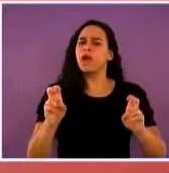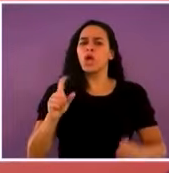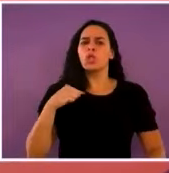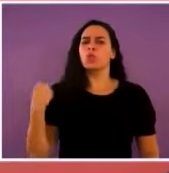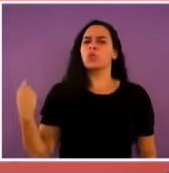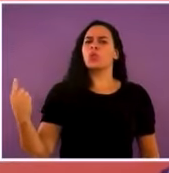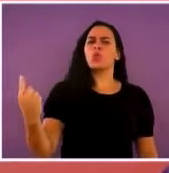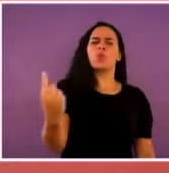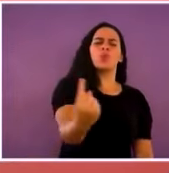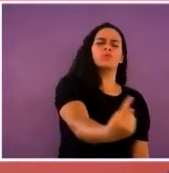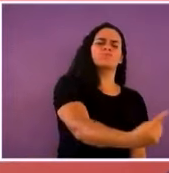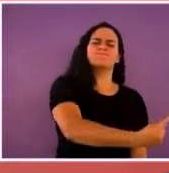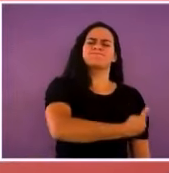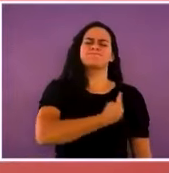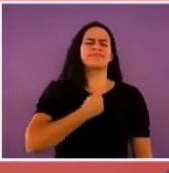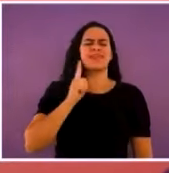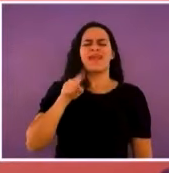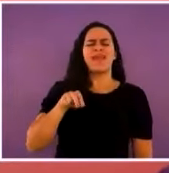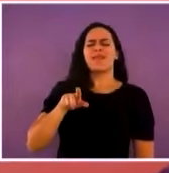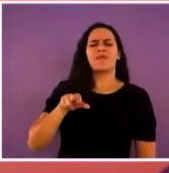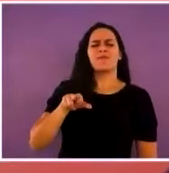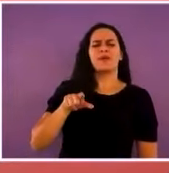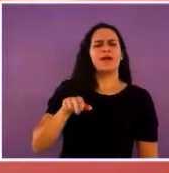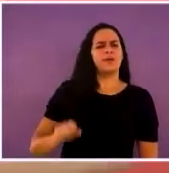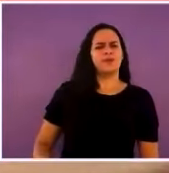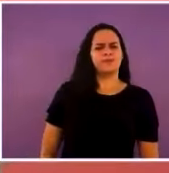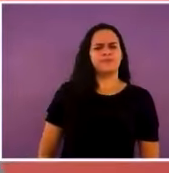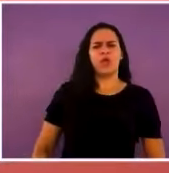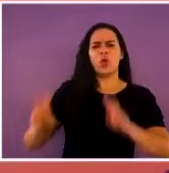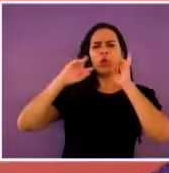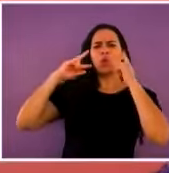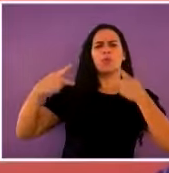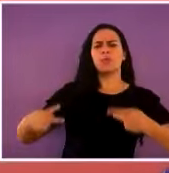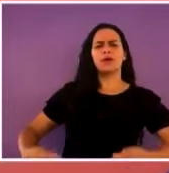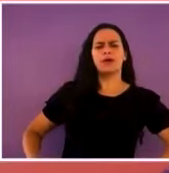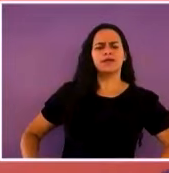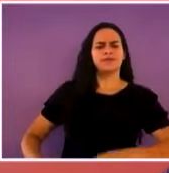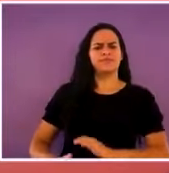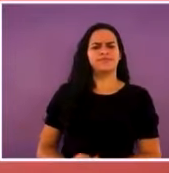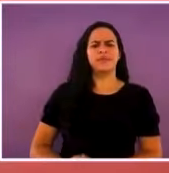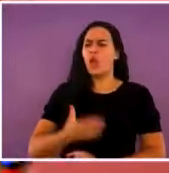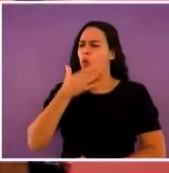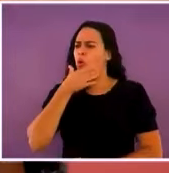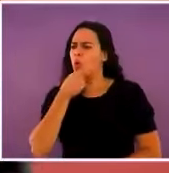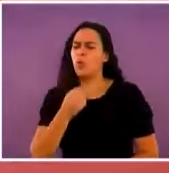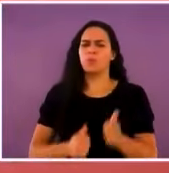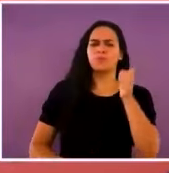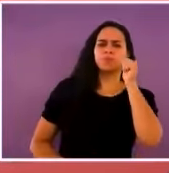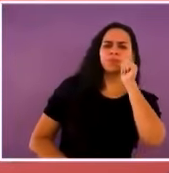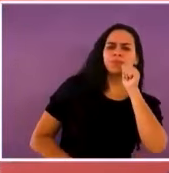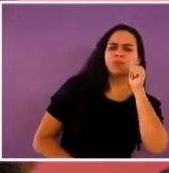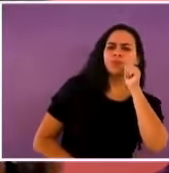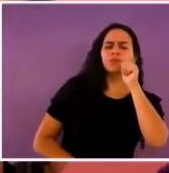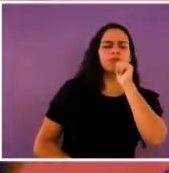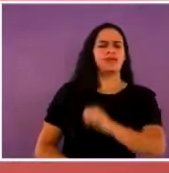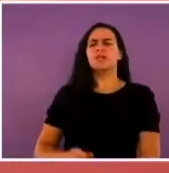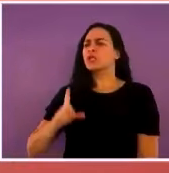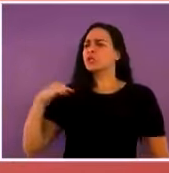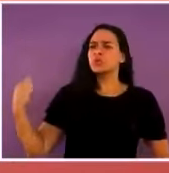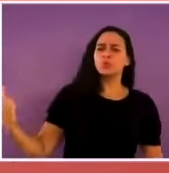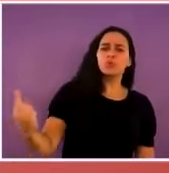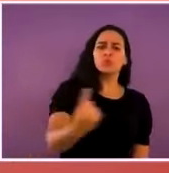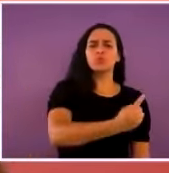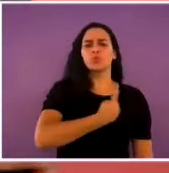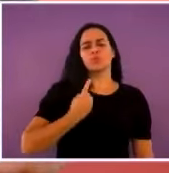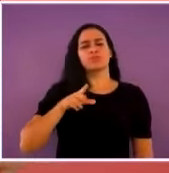human beings, como seres humanos, as men and women, como homens e mulheres, we are all brothers. Todos somos